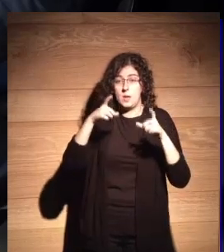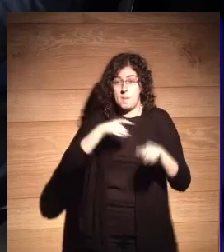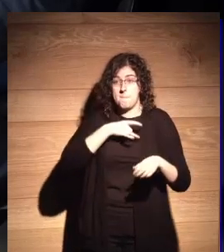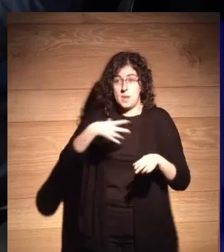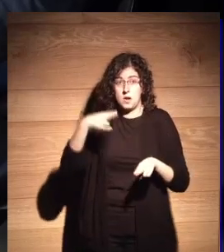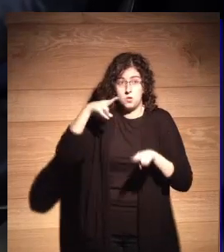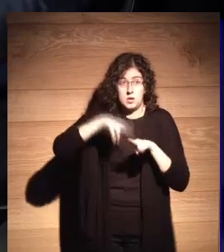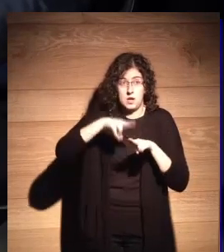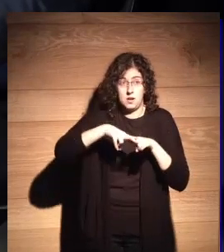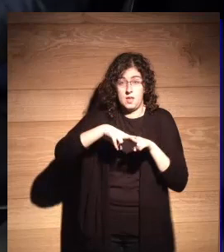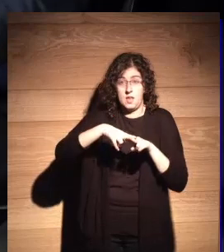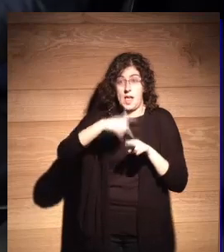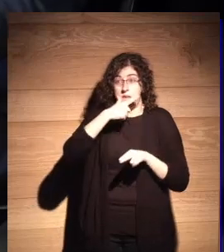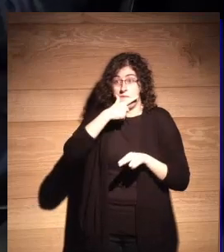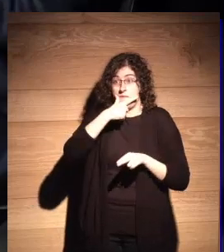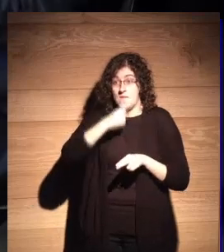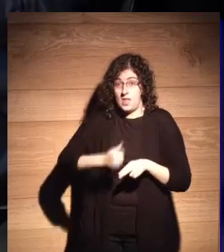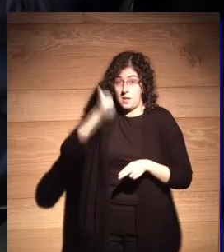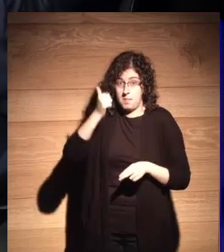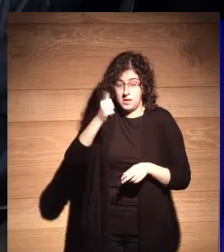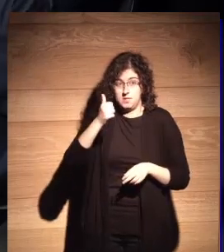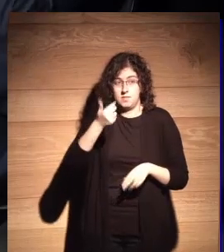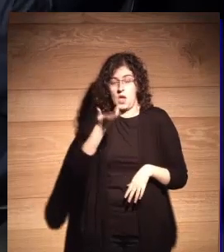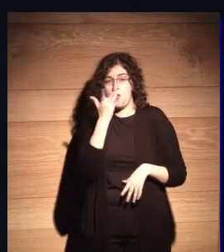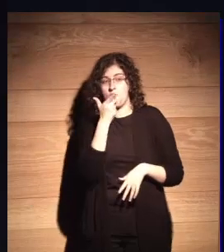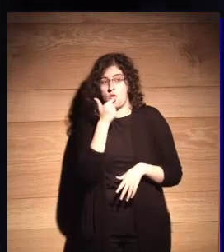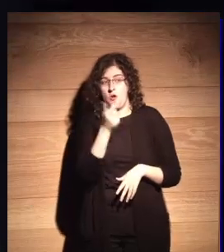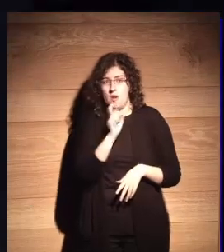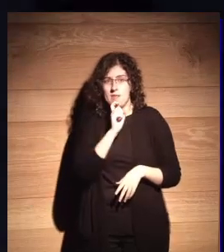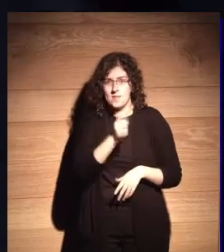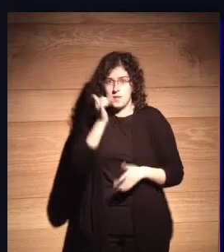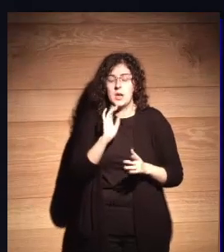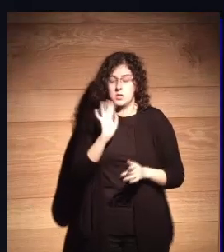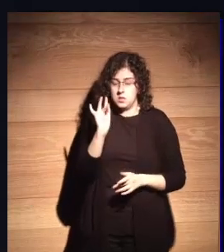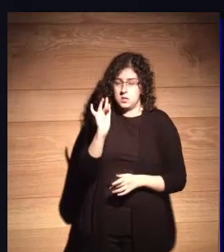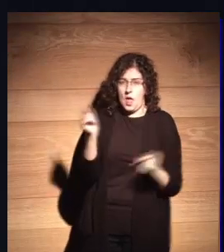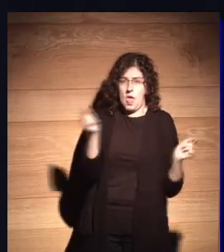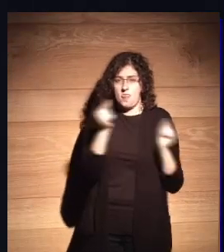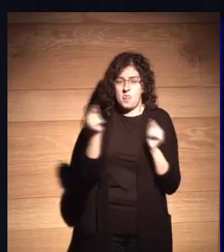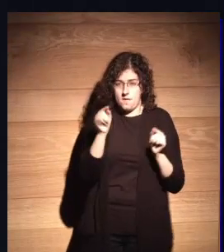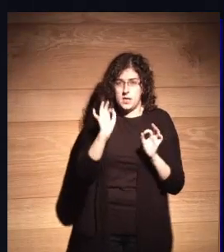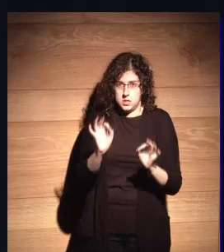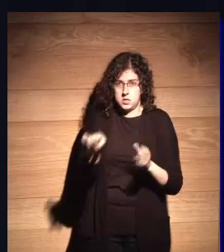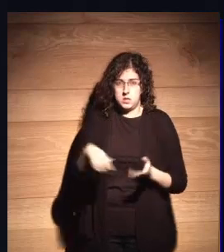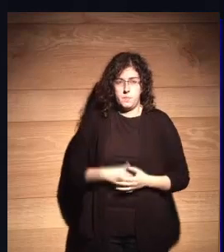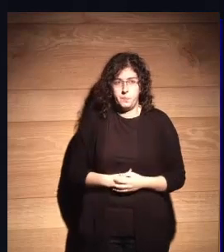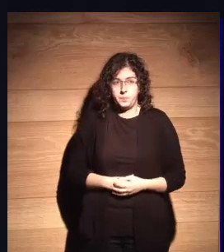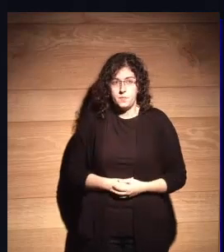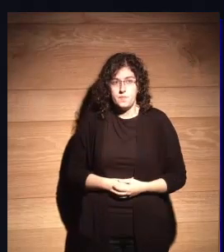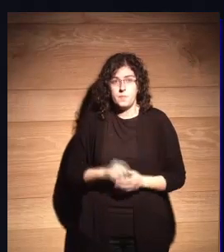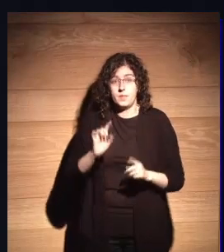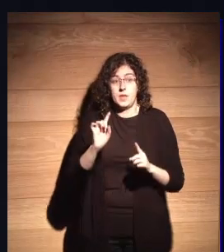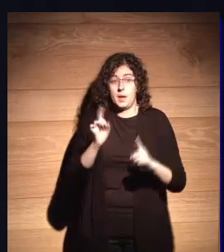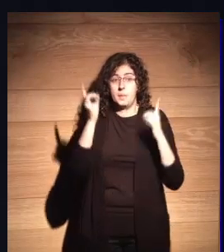color. Oh yeah, that debate. It's first of all, I think that a lot of